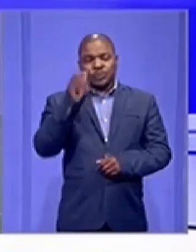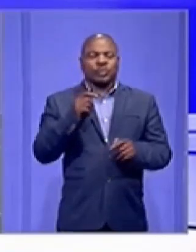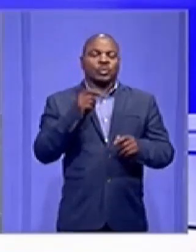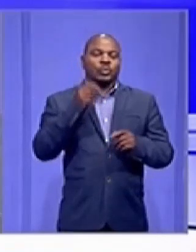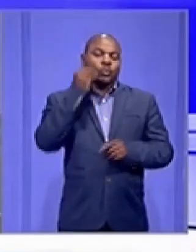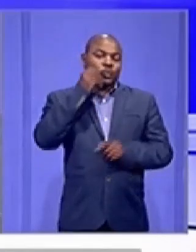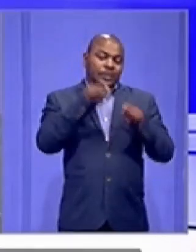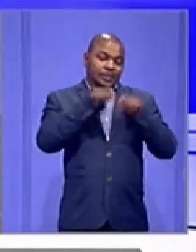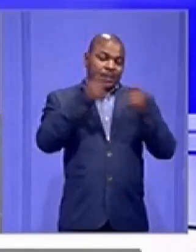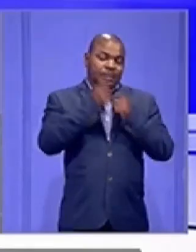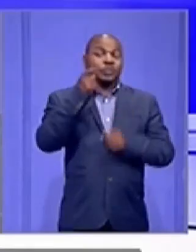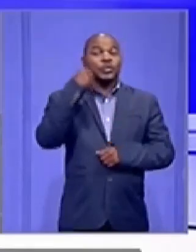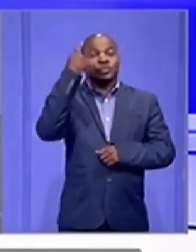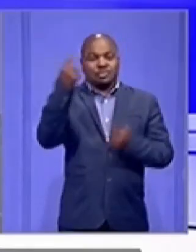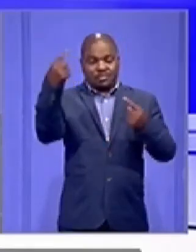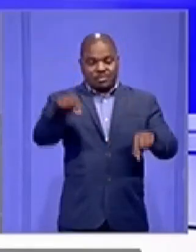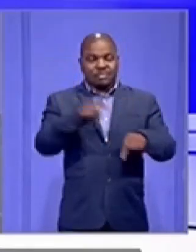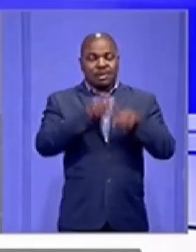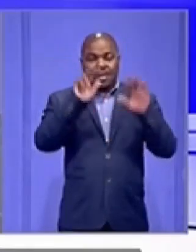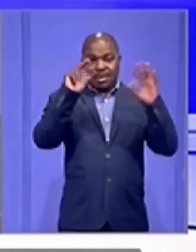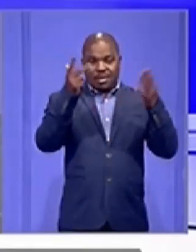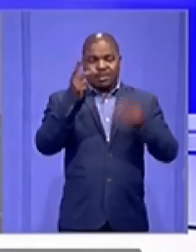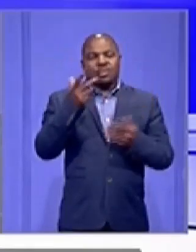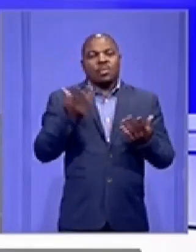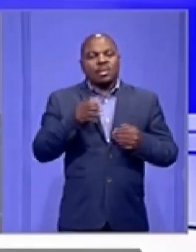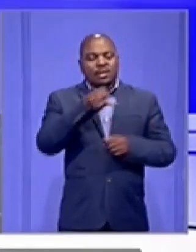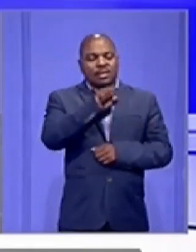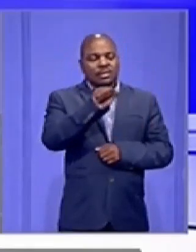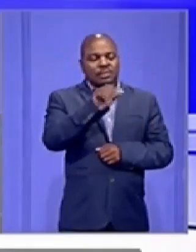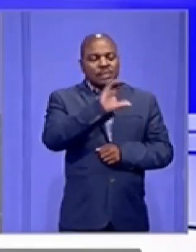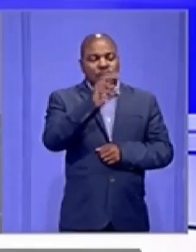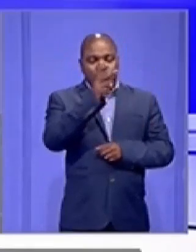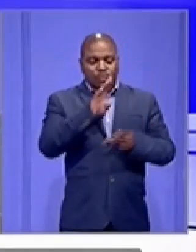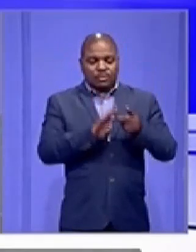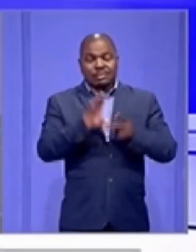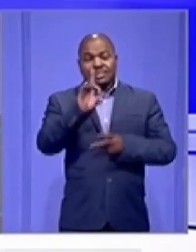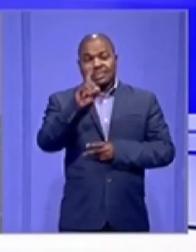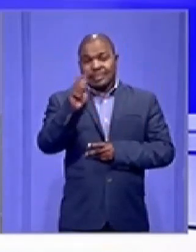tša Sesotho ba tla lefa tšona ka iri ya seswai mo go SABC 2 le go